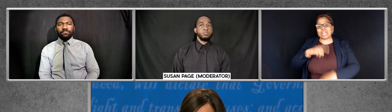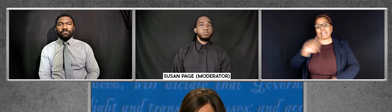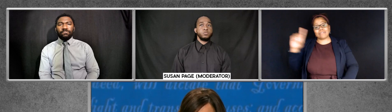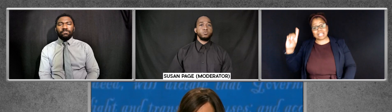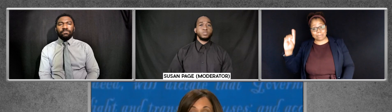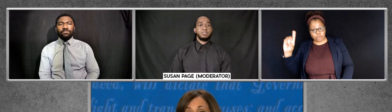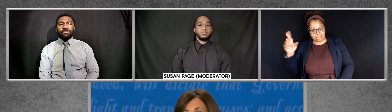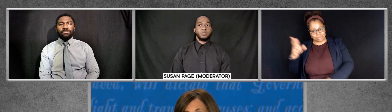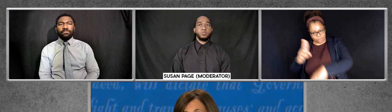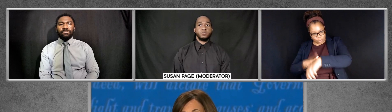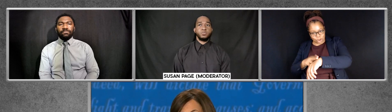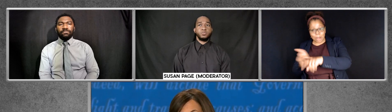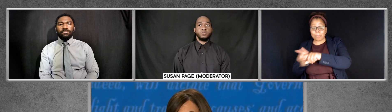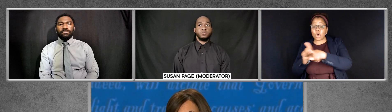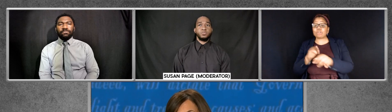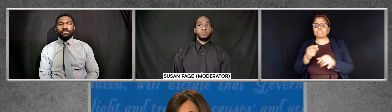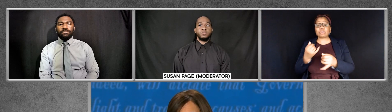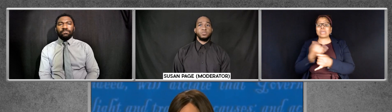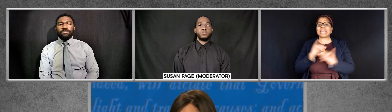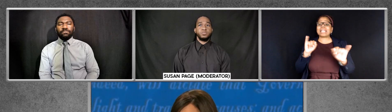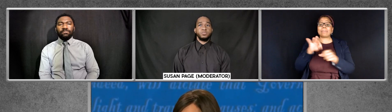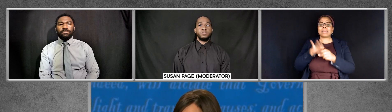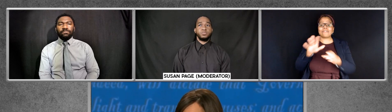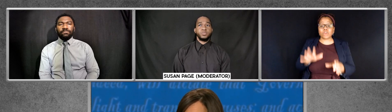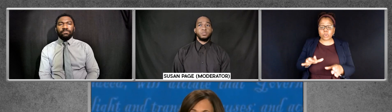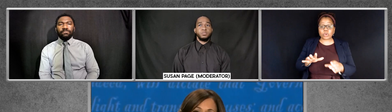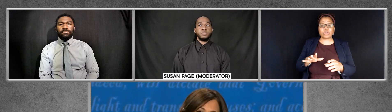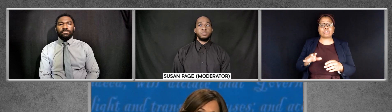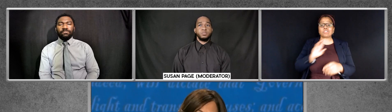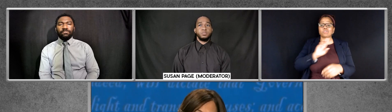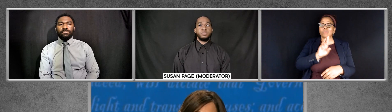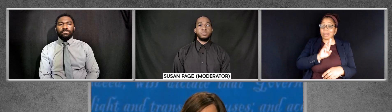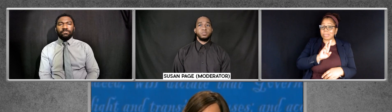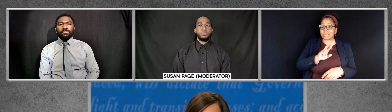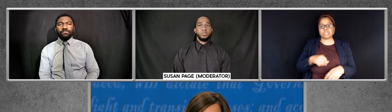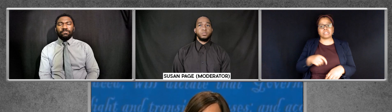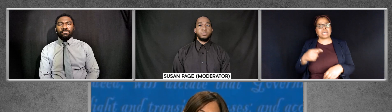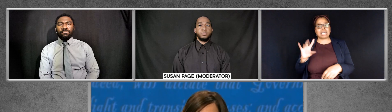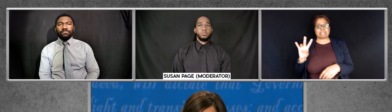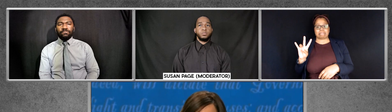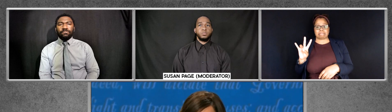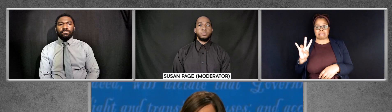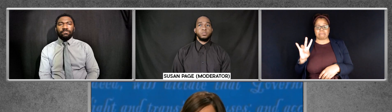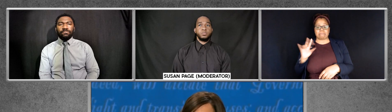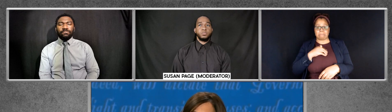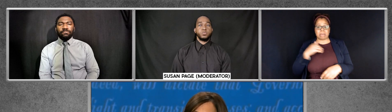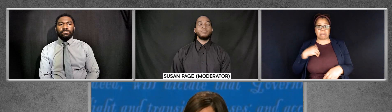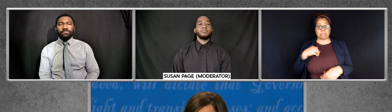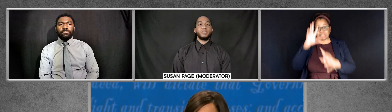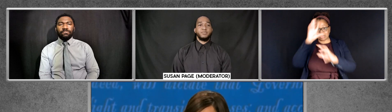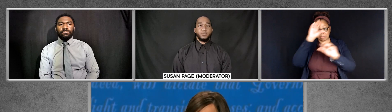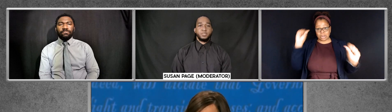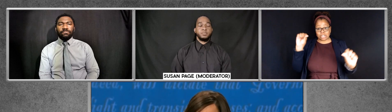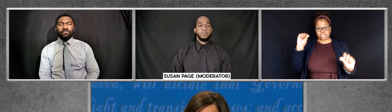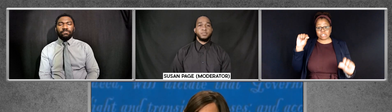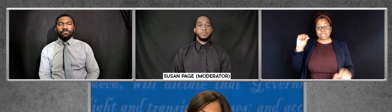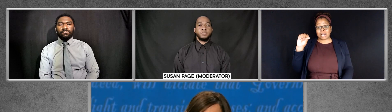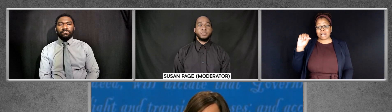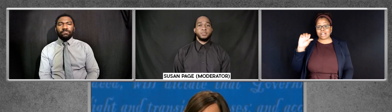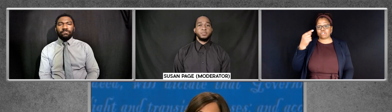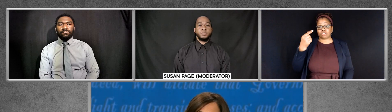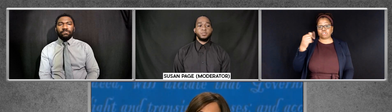also independents and Republicans. In fact, 7 members of President George W. Bush's cabinet